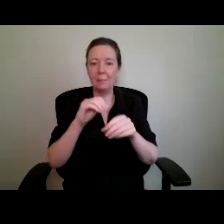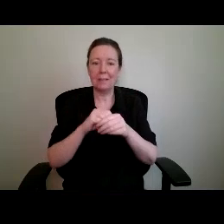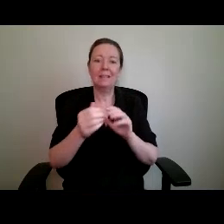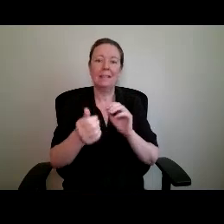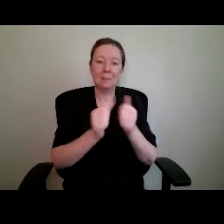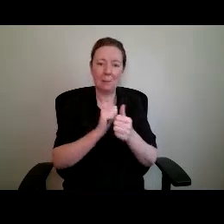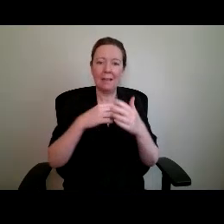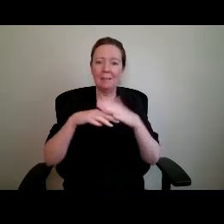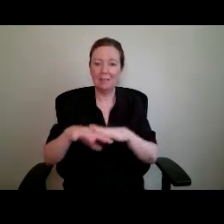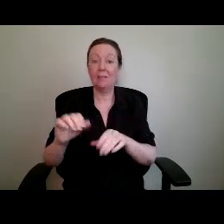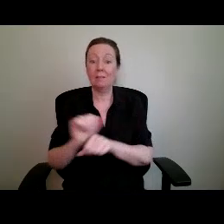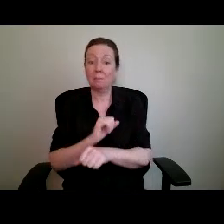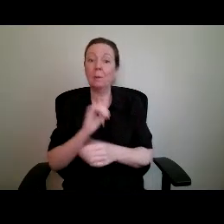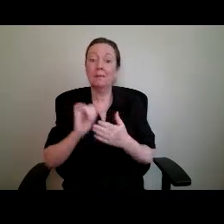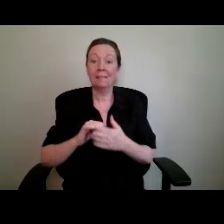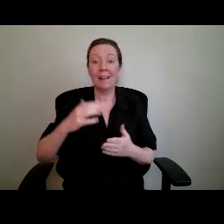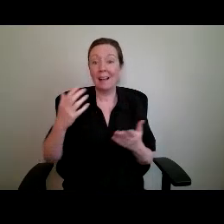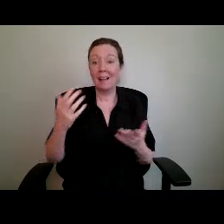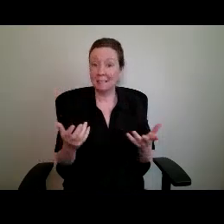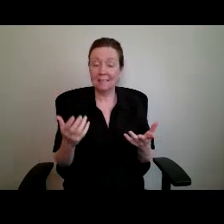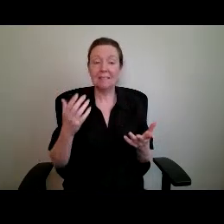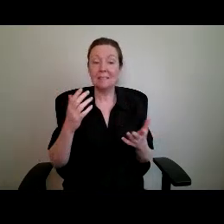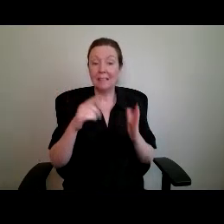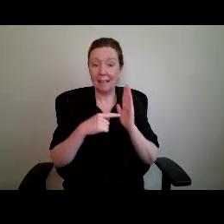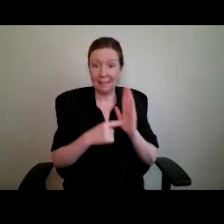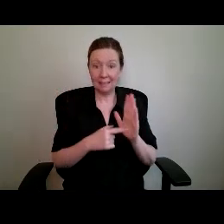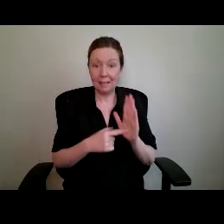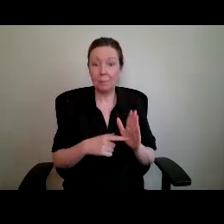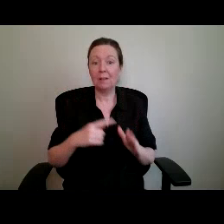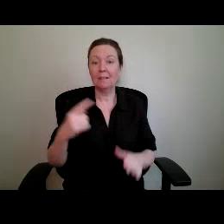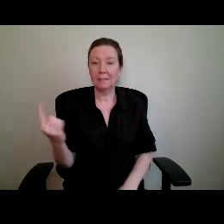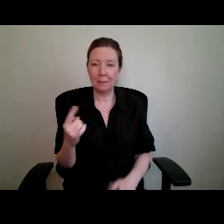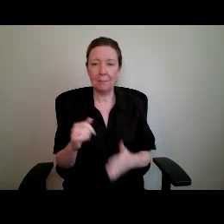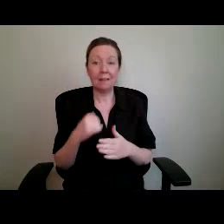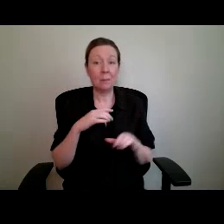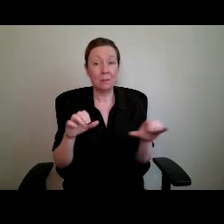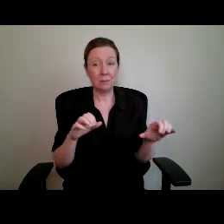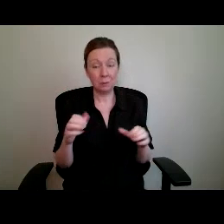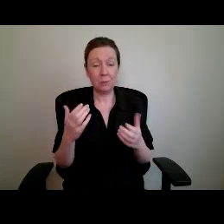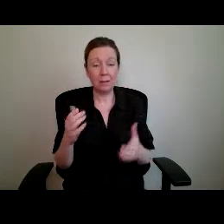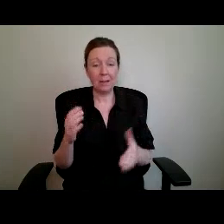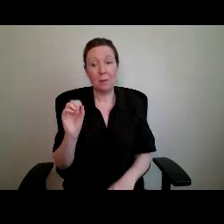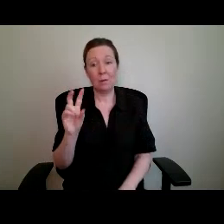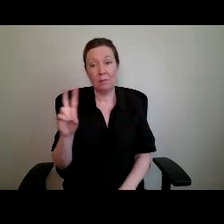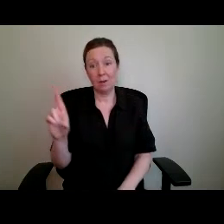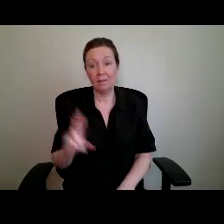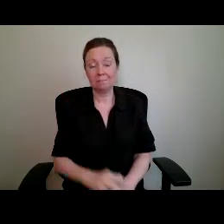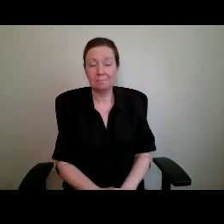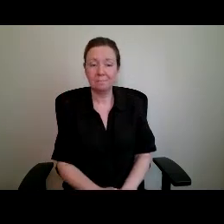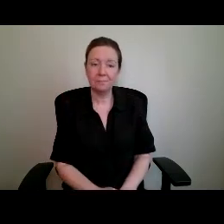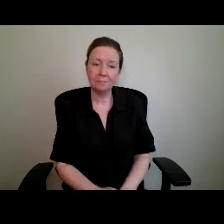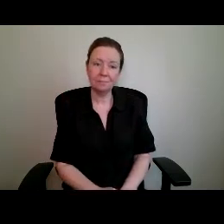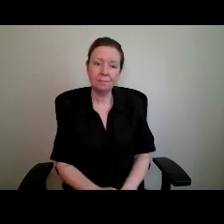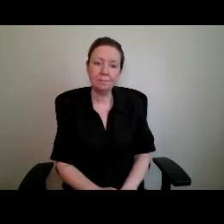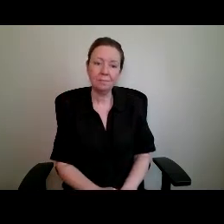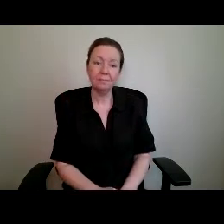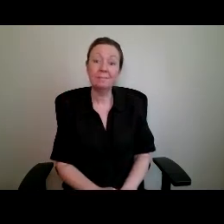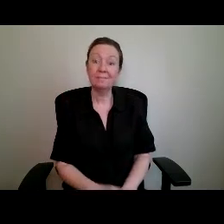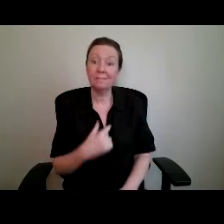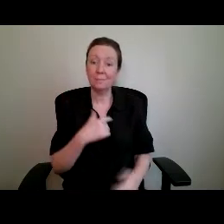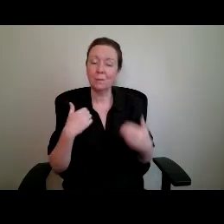And so that's an example of something that we do at OVR. And so we